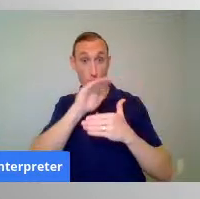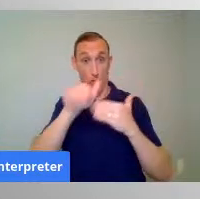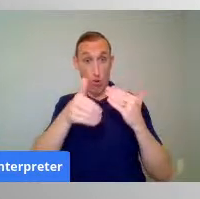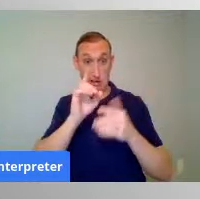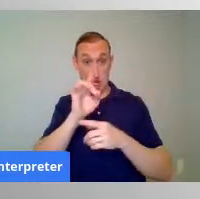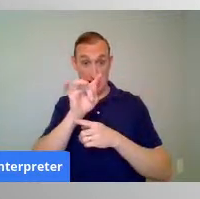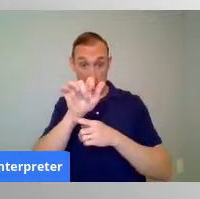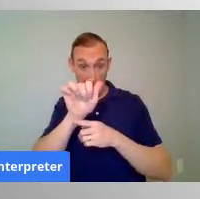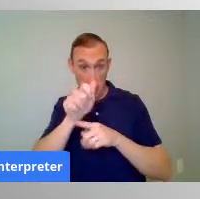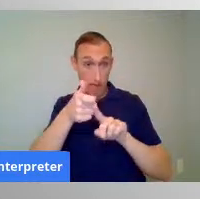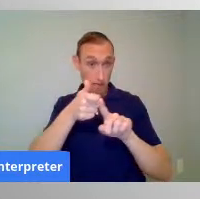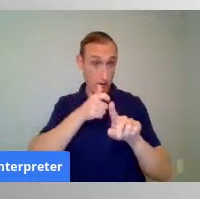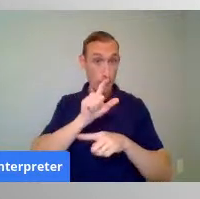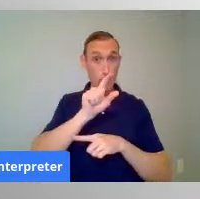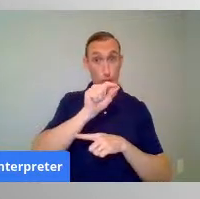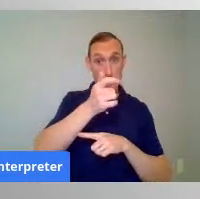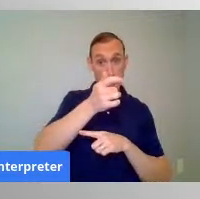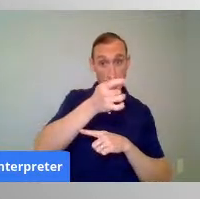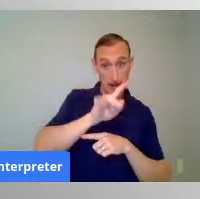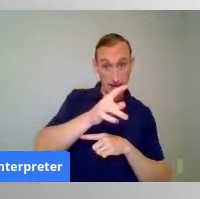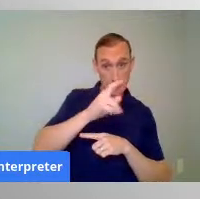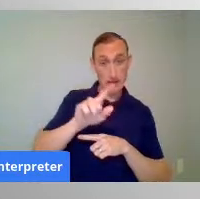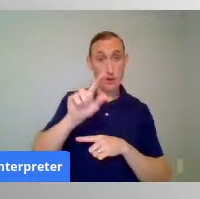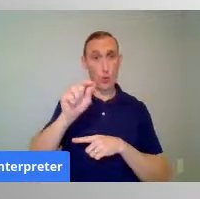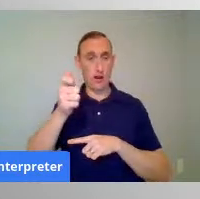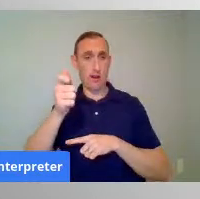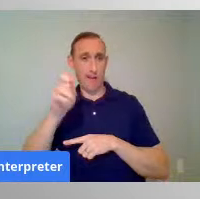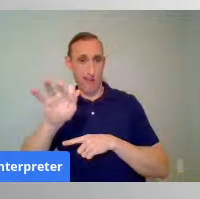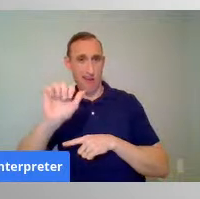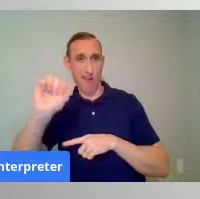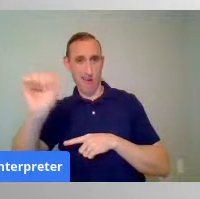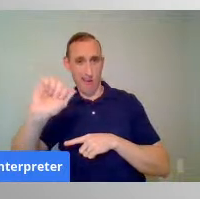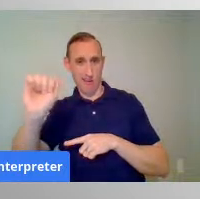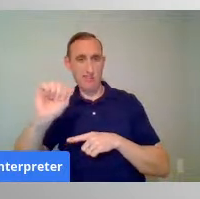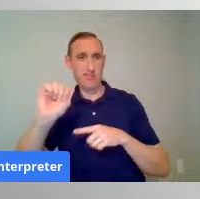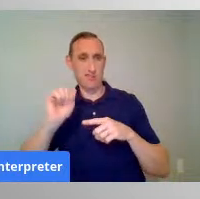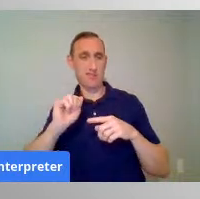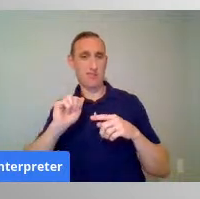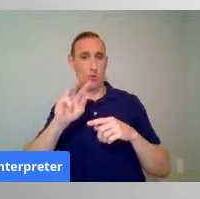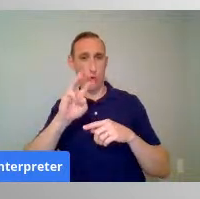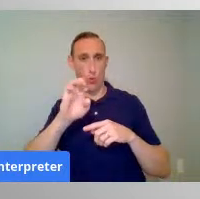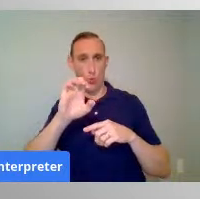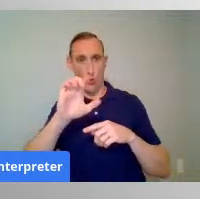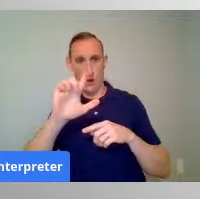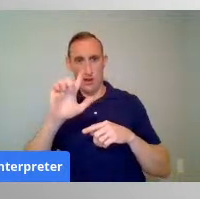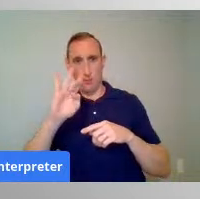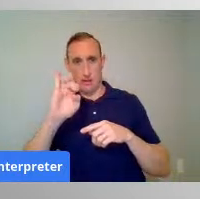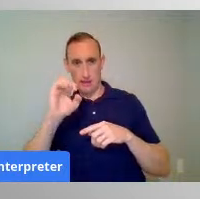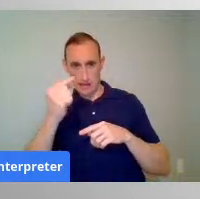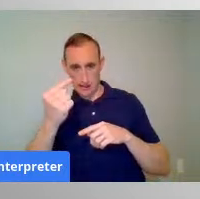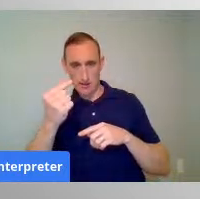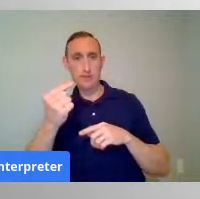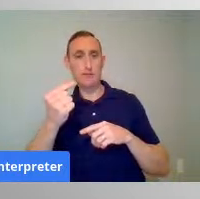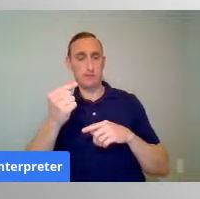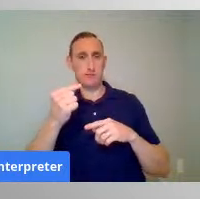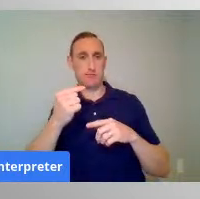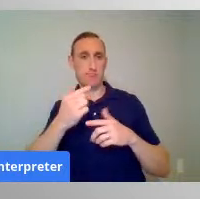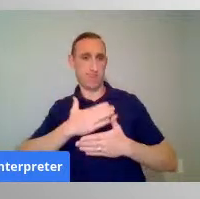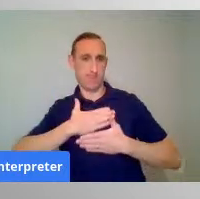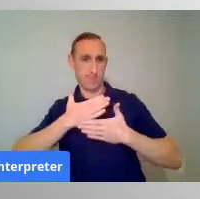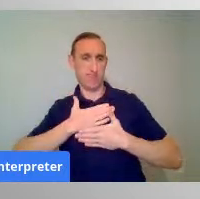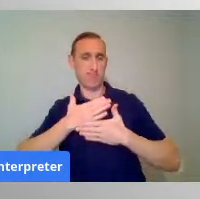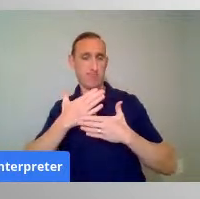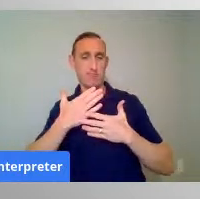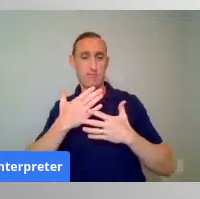the 2018-2019 Athens Wellbeing Project data. So these are pre-pandemic, but one note that I want to make about